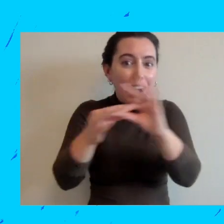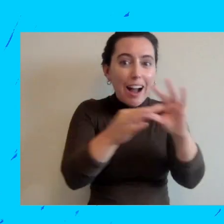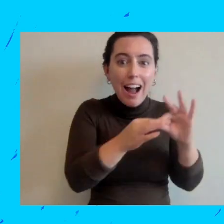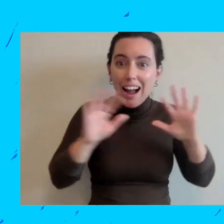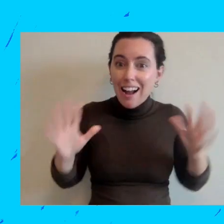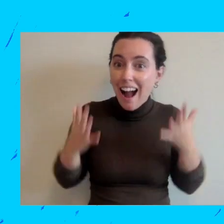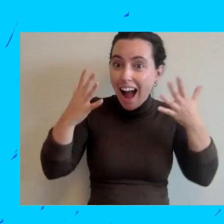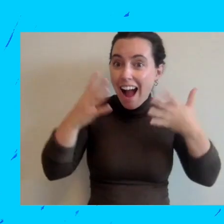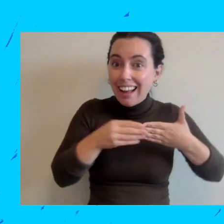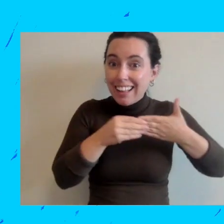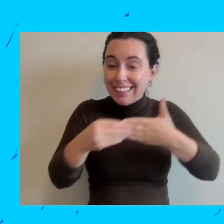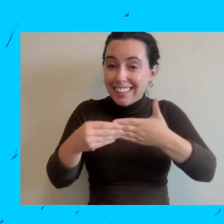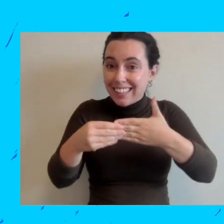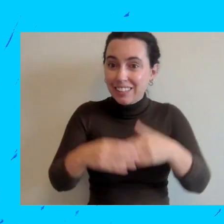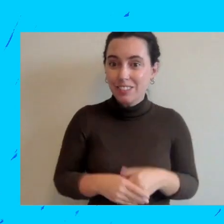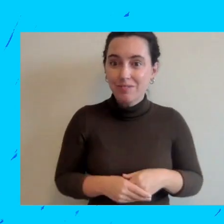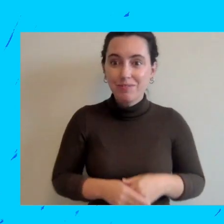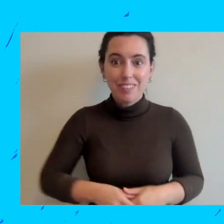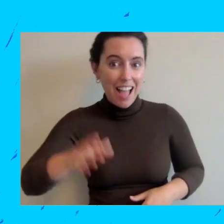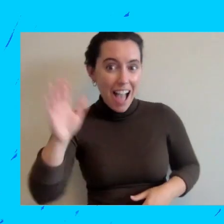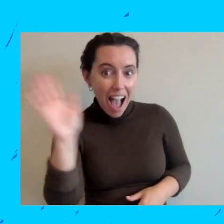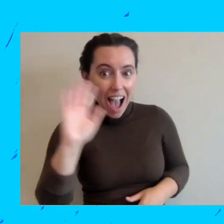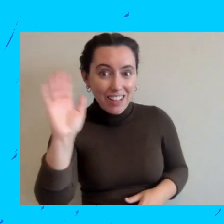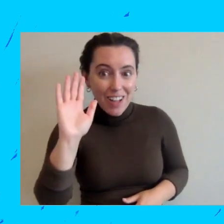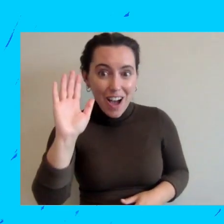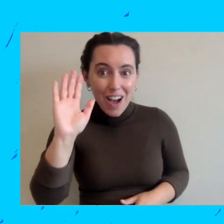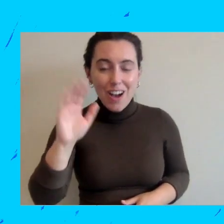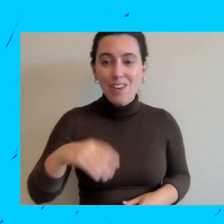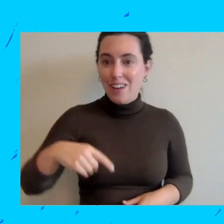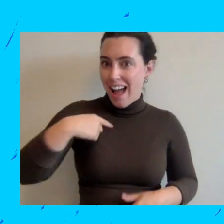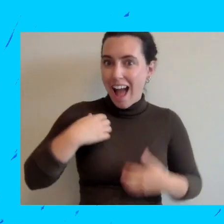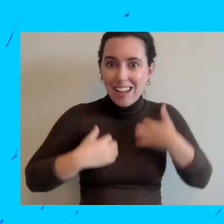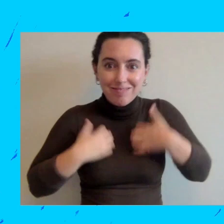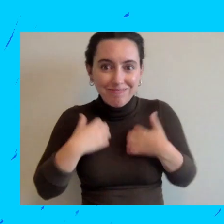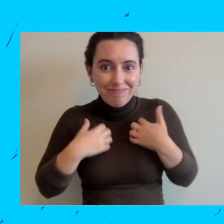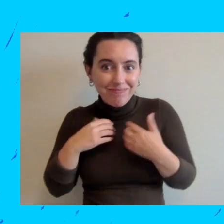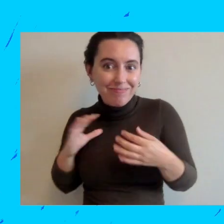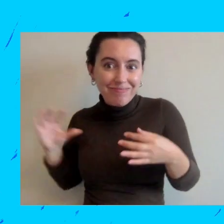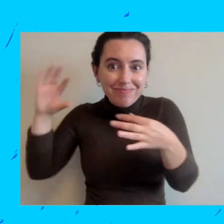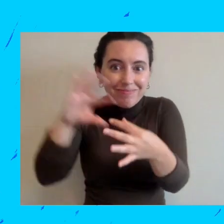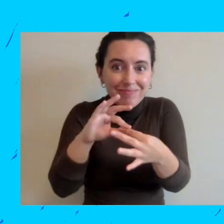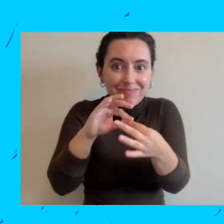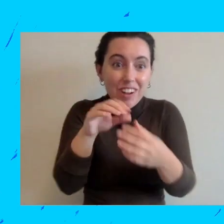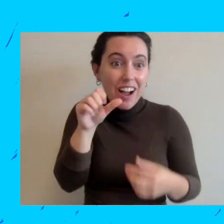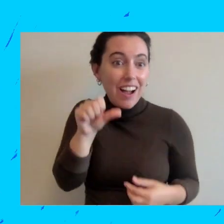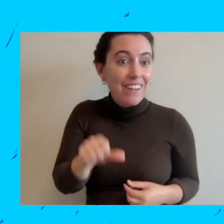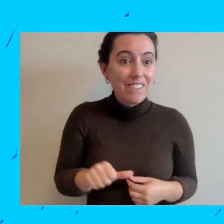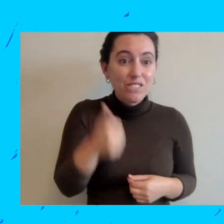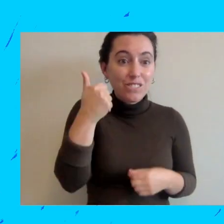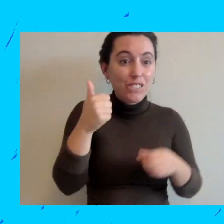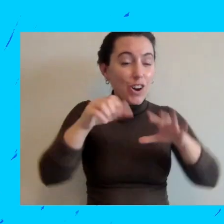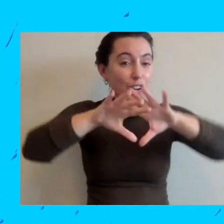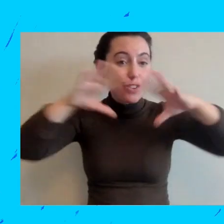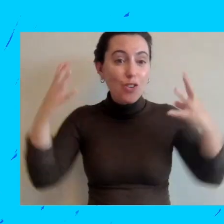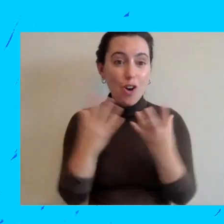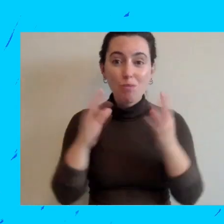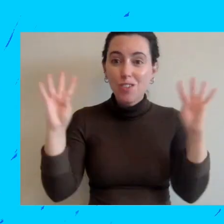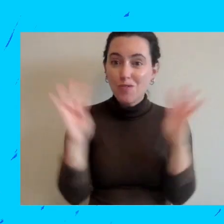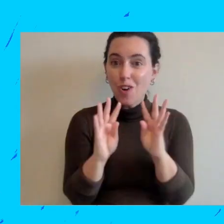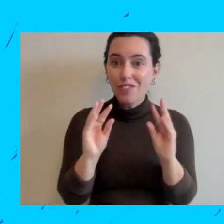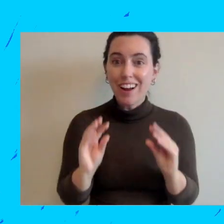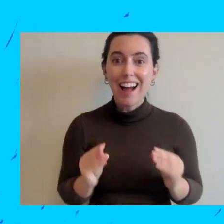Hi, I'm Apurva Panidipu, and I'm so excited to be joining you at the first ever Global Forum for Adolescents. It's